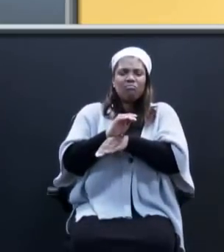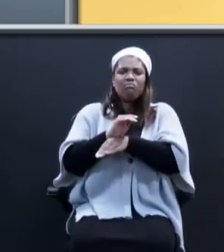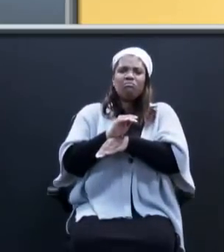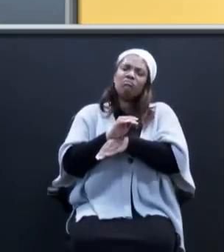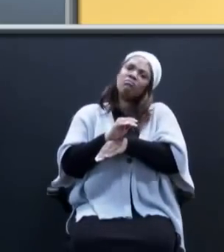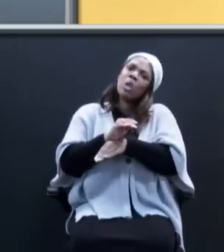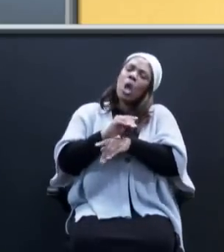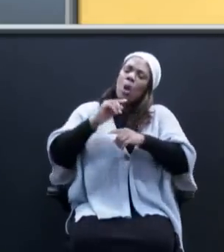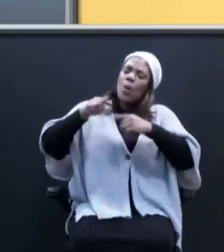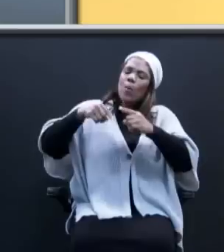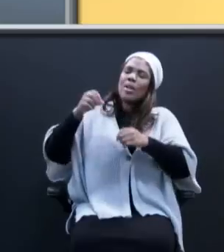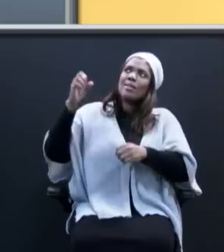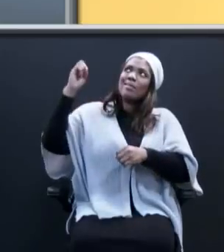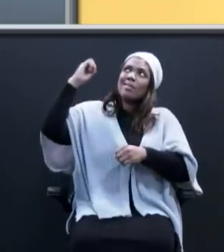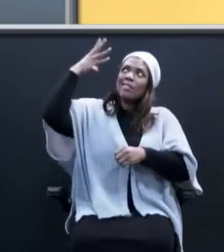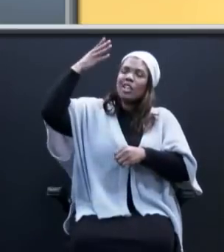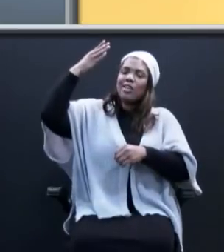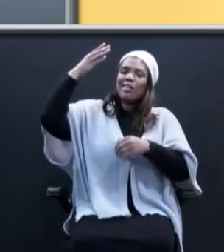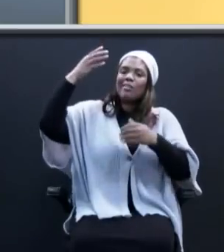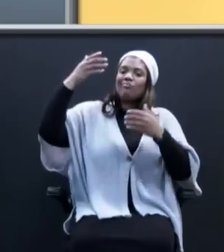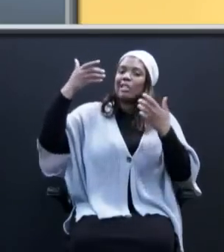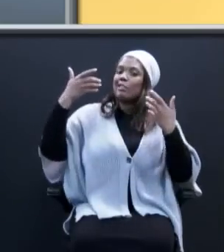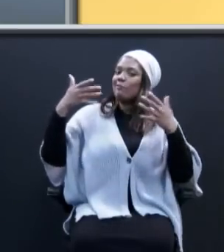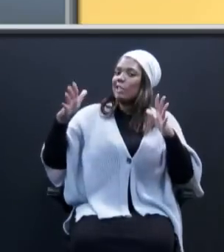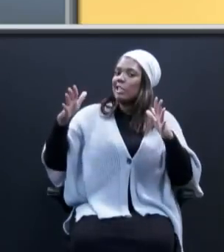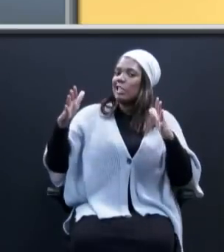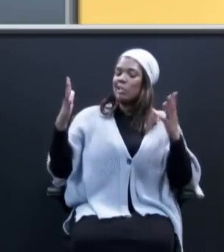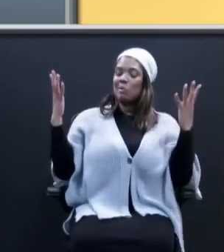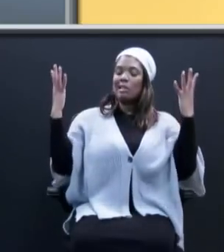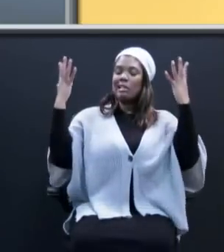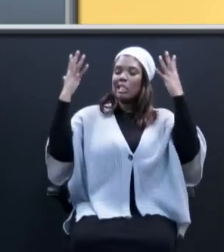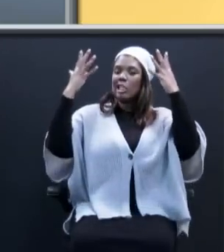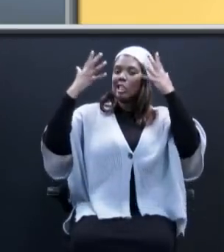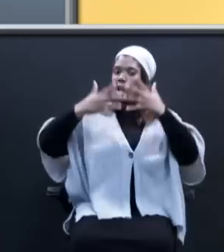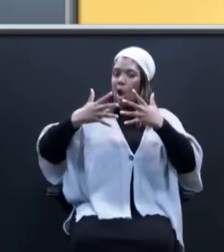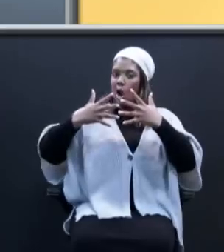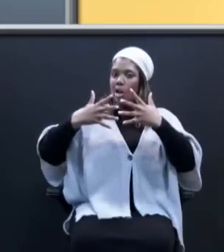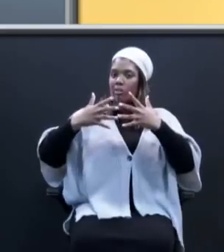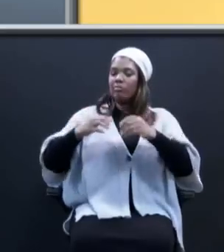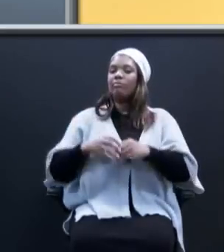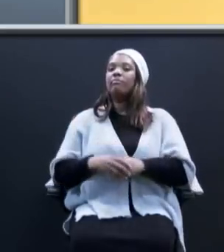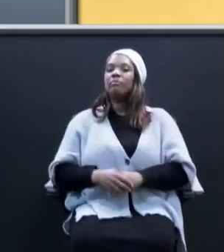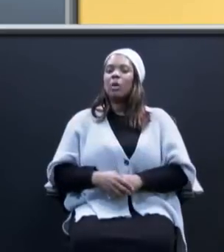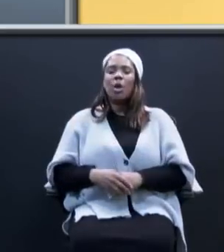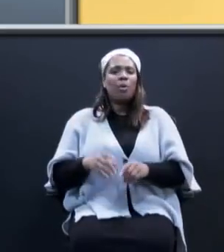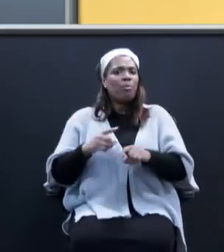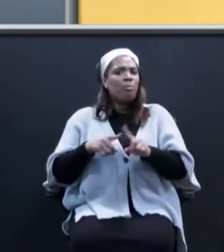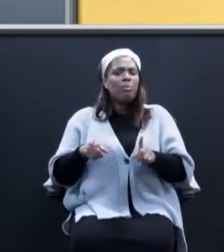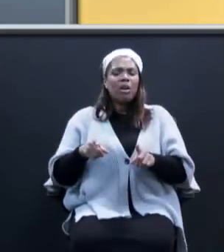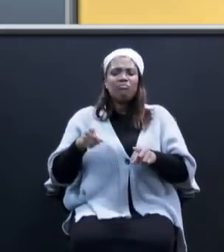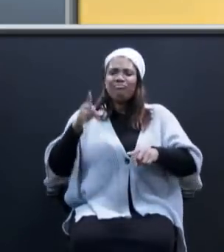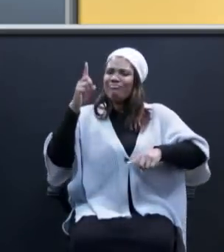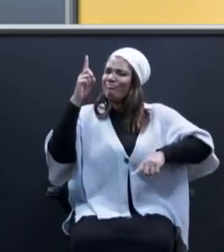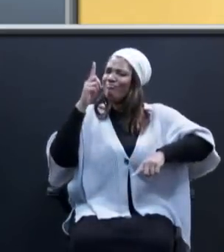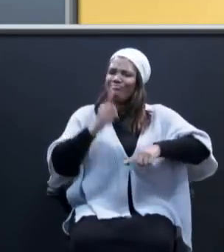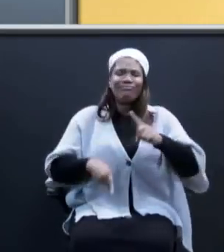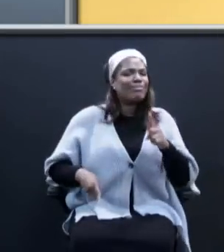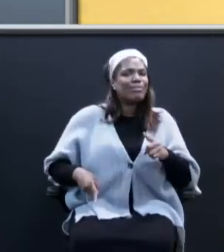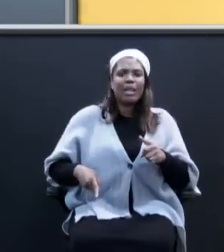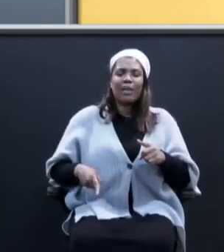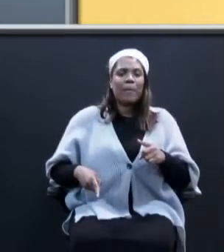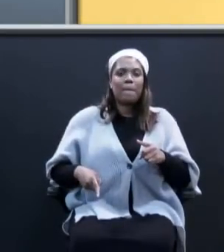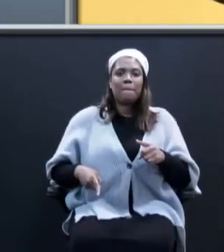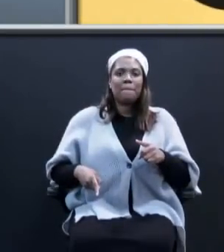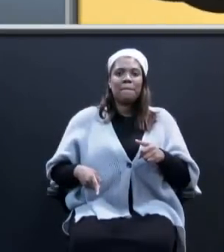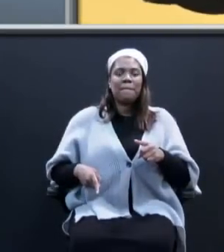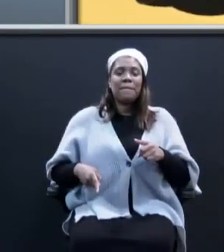That's when the sun go down. That's when the evening. It's actually dark, if you want to know the truth. But you cannot. Like right now, we got people that